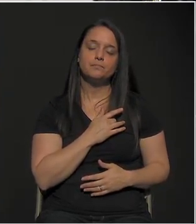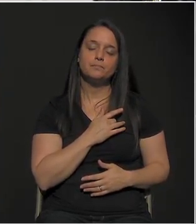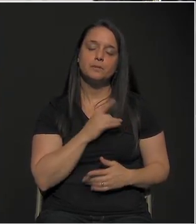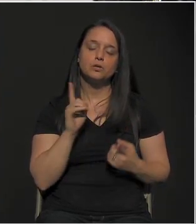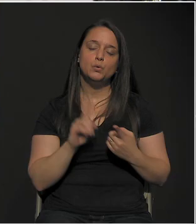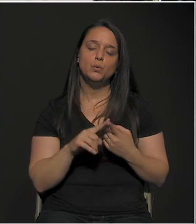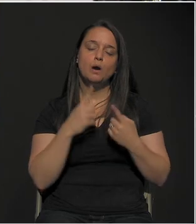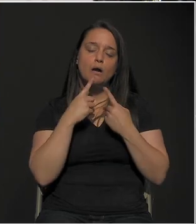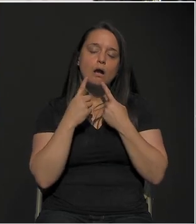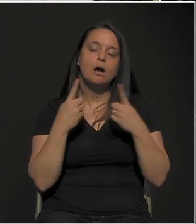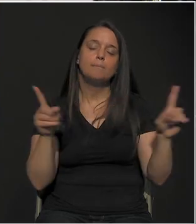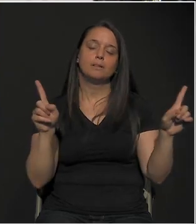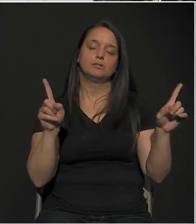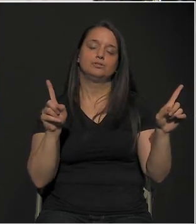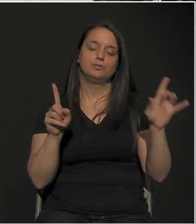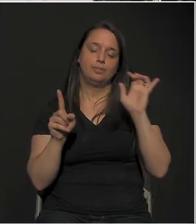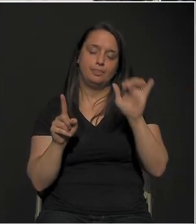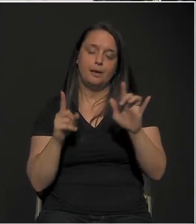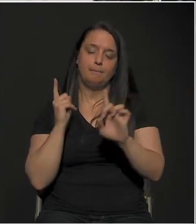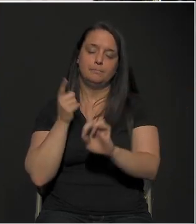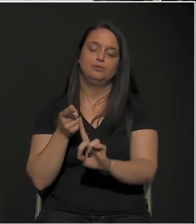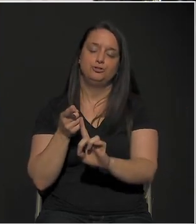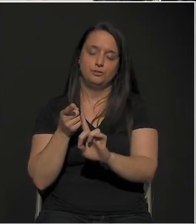to accomplish that mission,